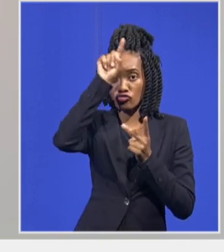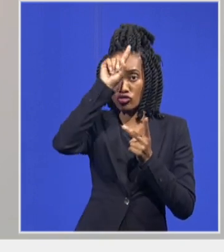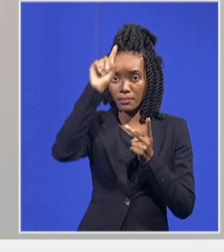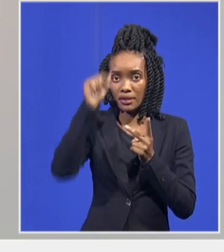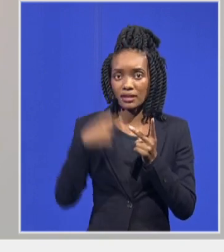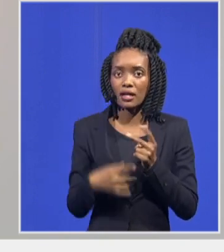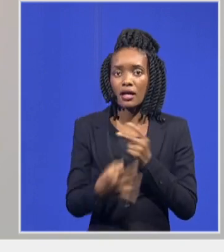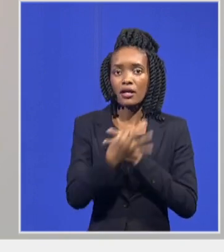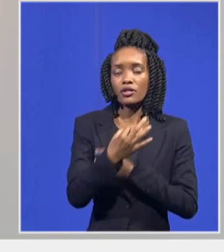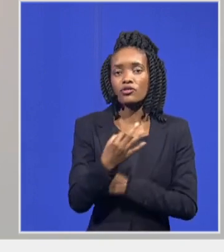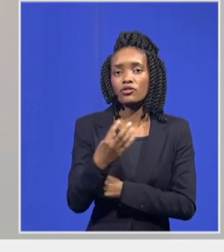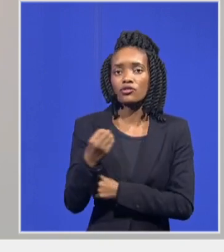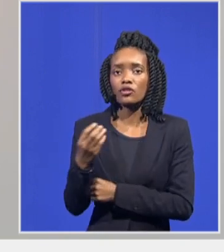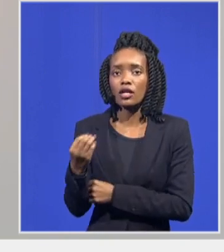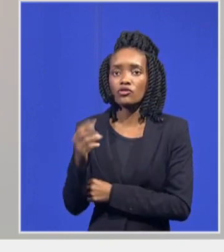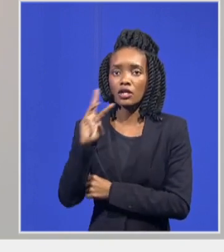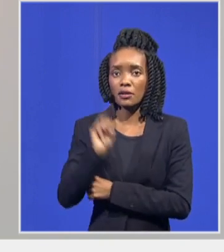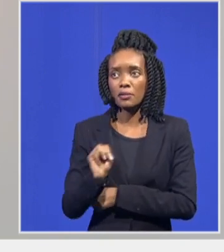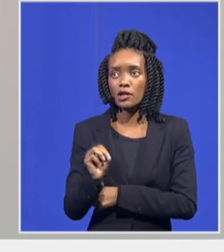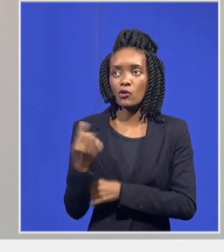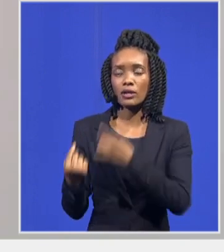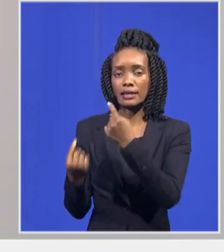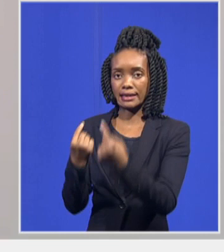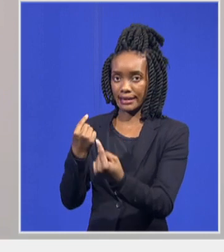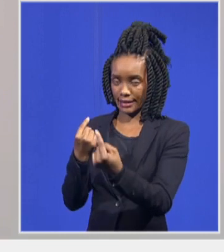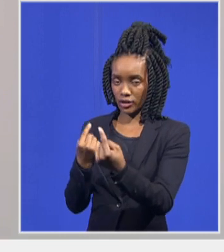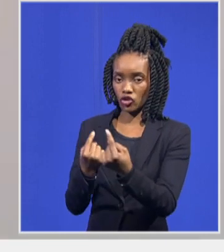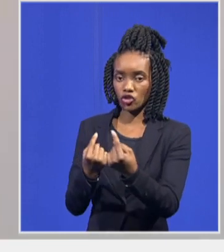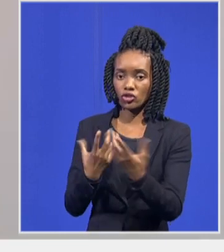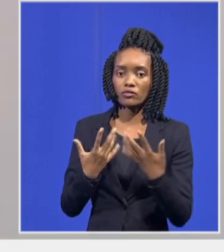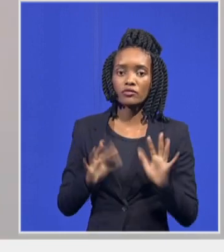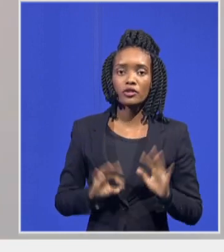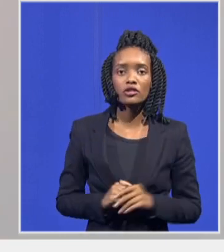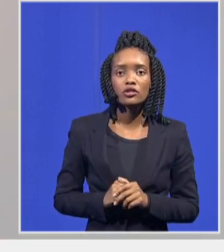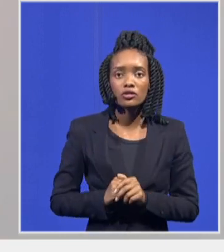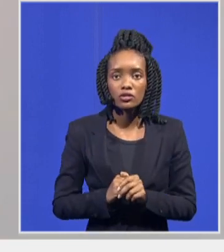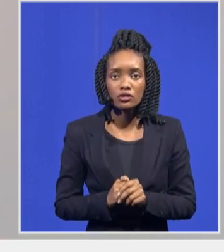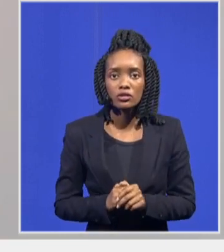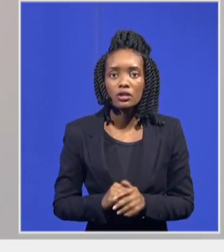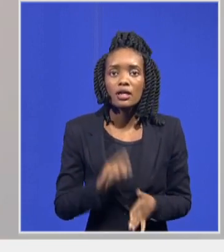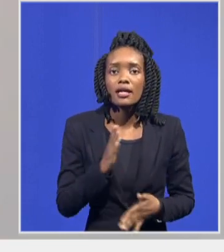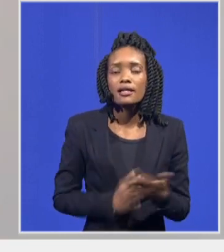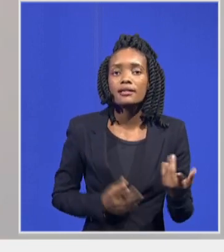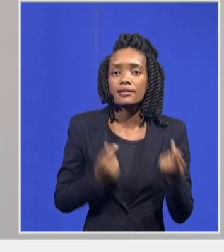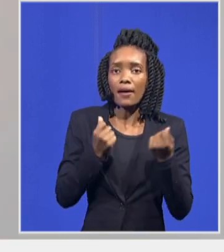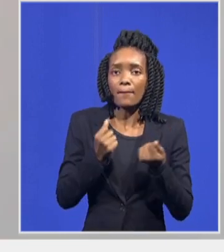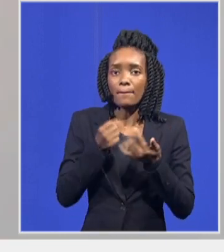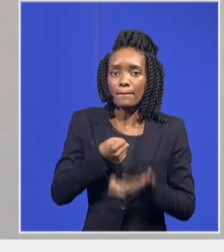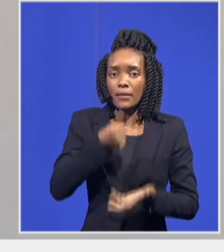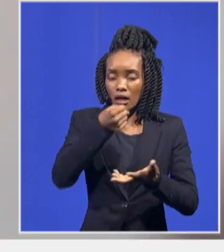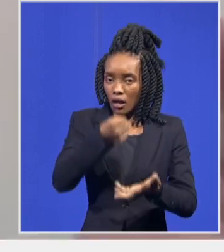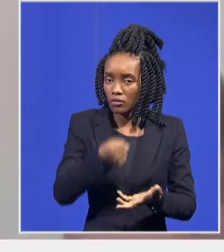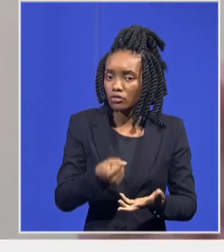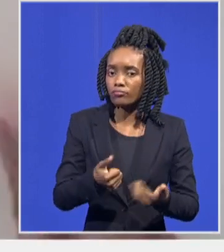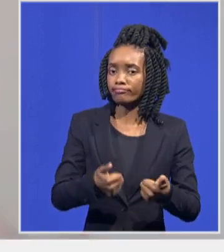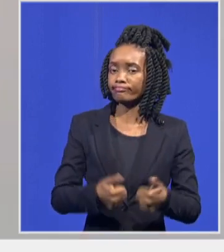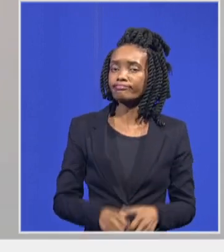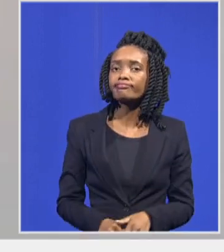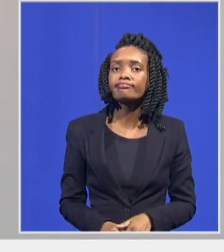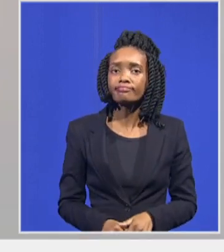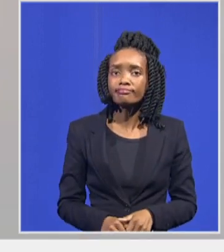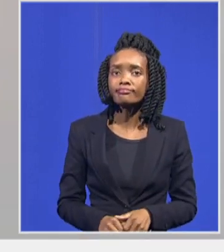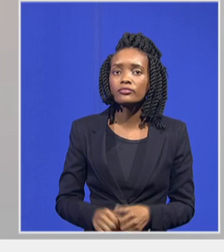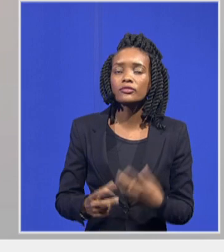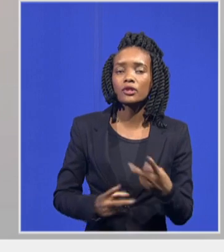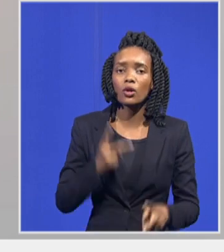$300 million each have flowed. Some of the grant funding has flowed. Also, the exercise